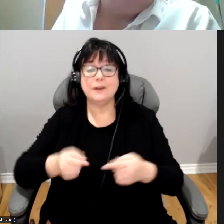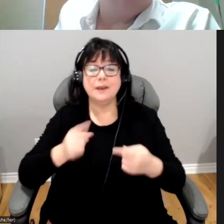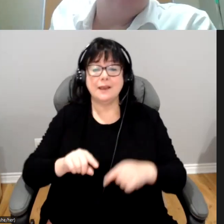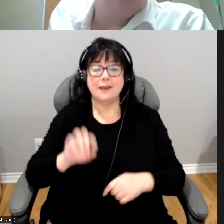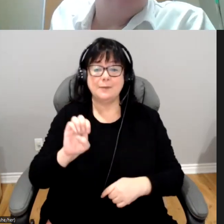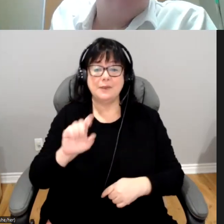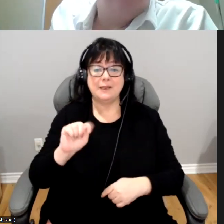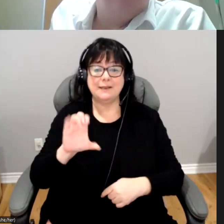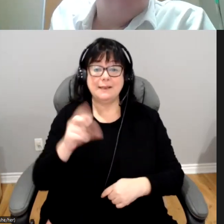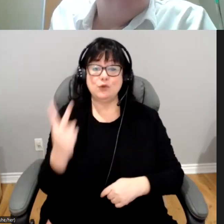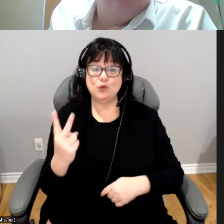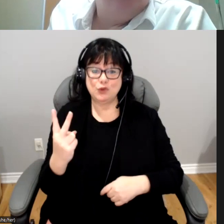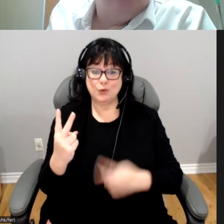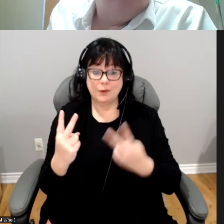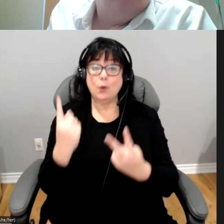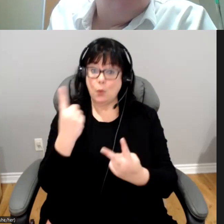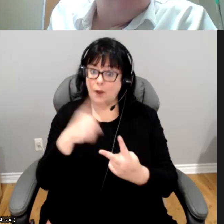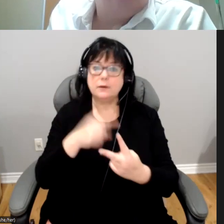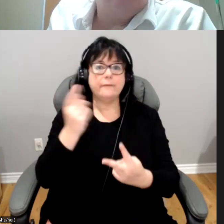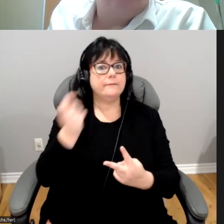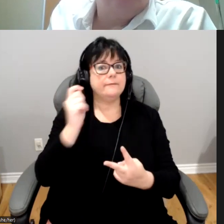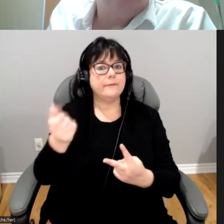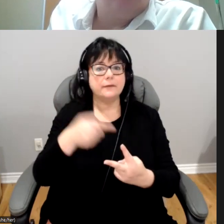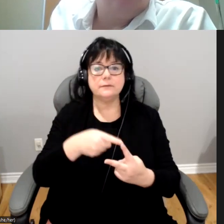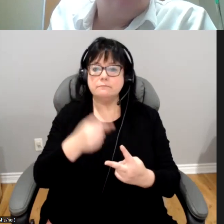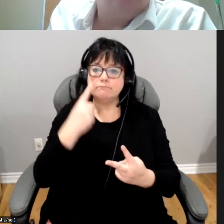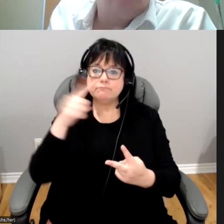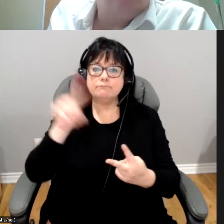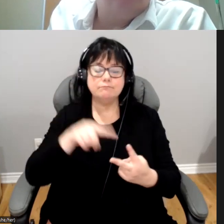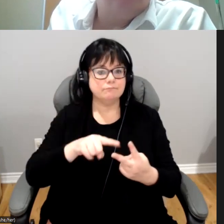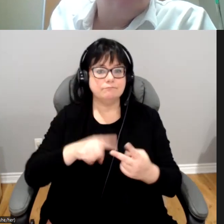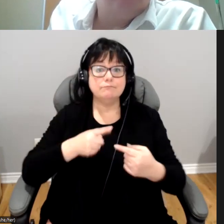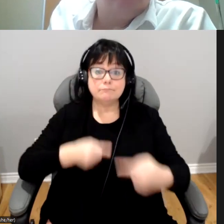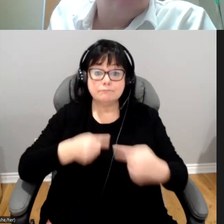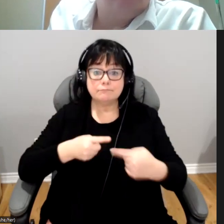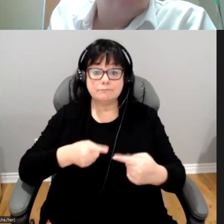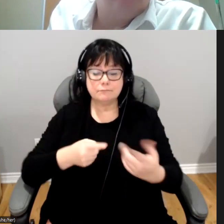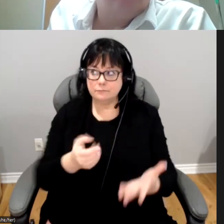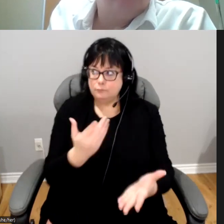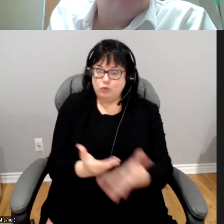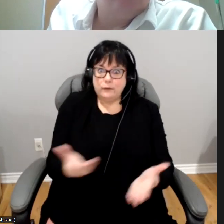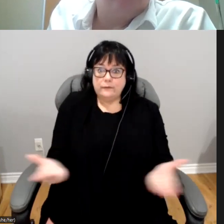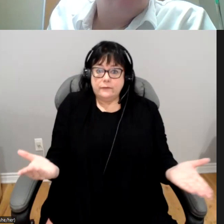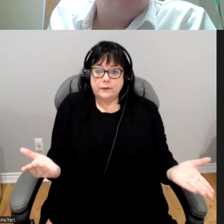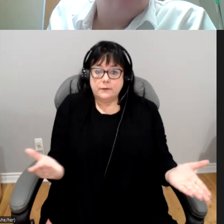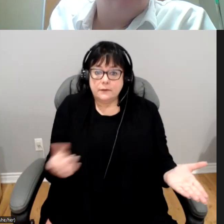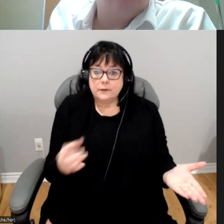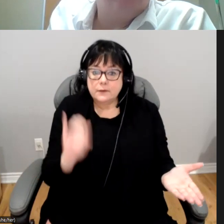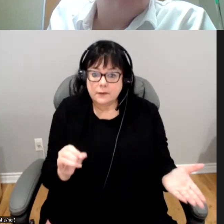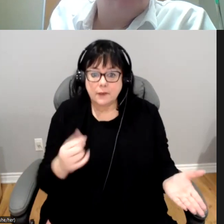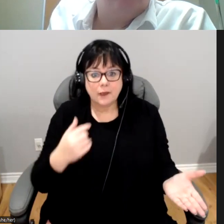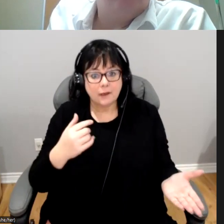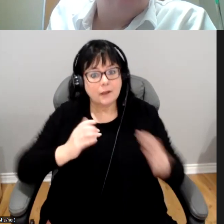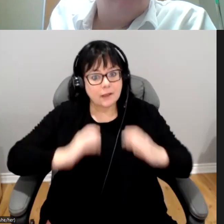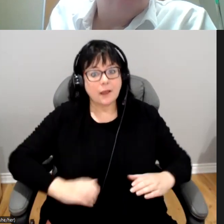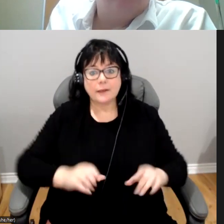exercise really quickly while the other one struggled with it. And I said, that proves to me, that's how we work with clients.